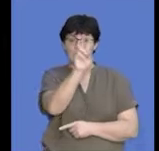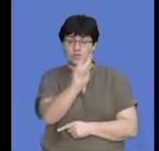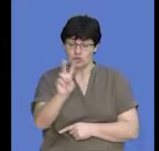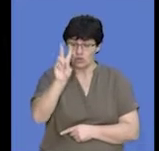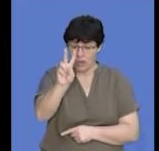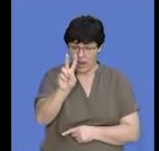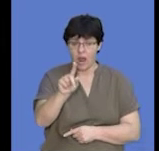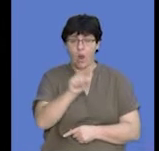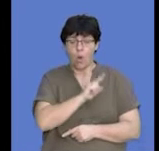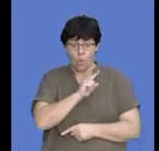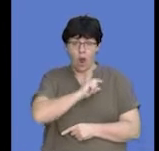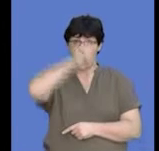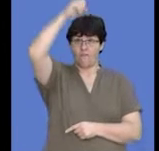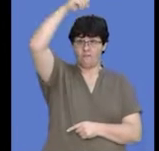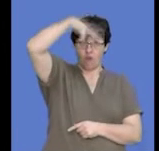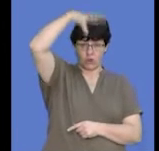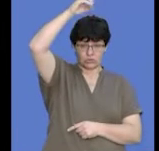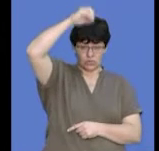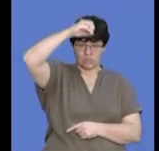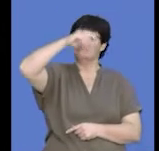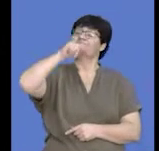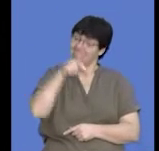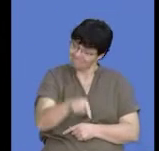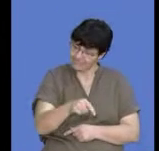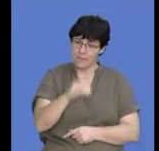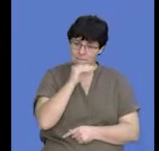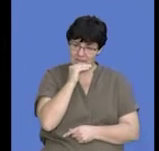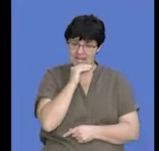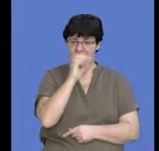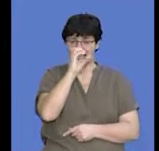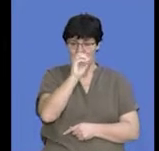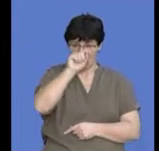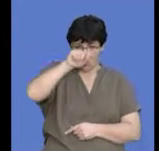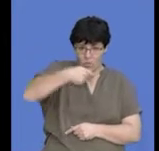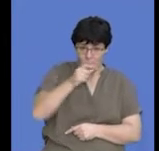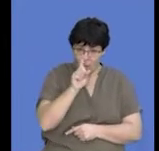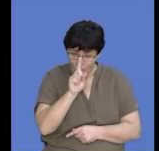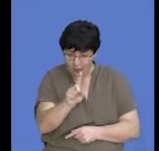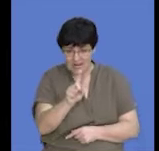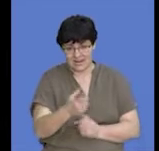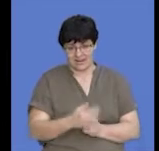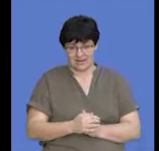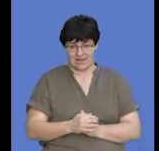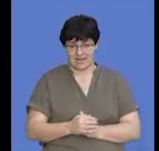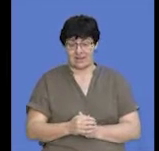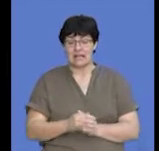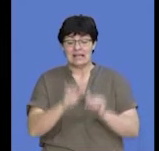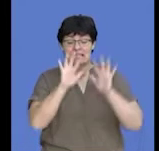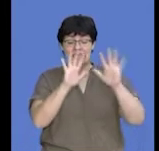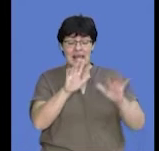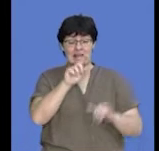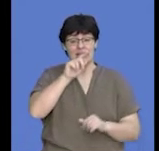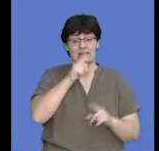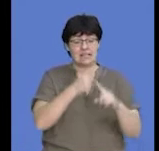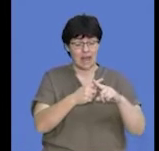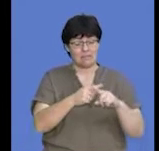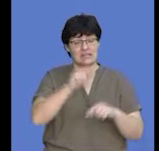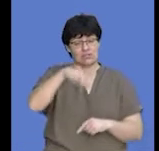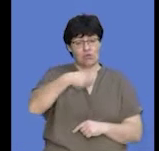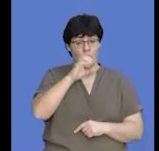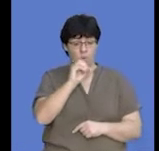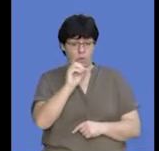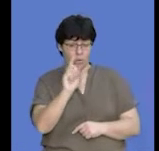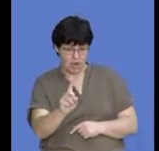because it's an orthophoto, I am multiplying by 0,1. 10 centimeters times 0,1